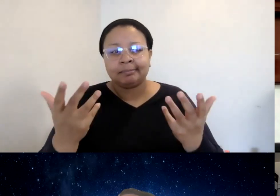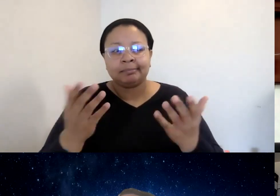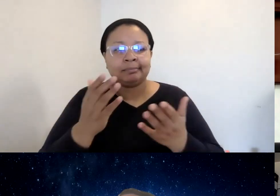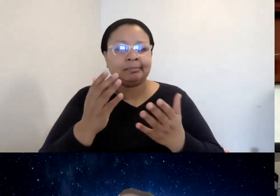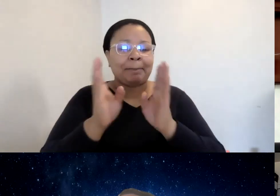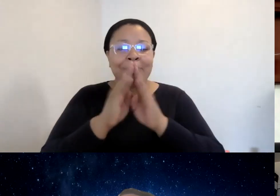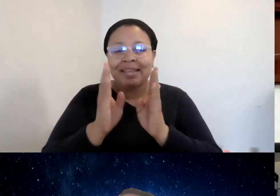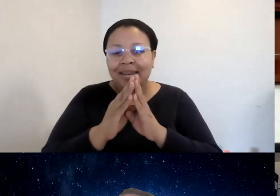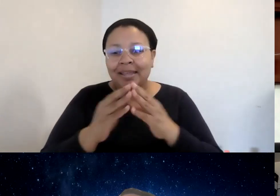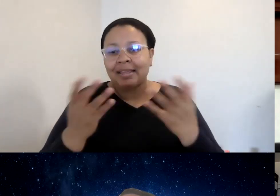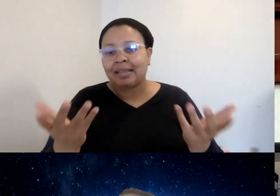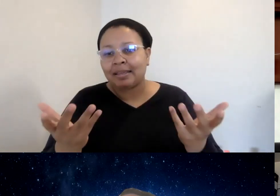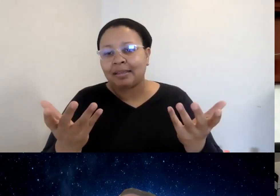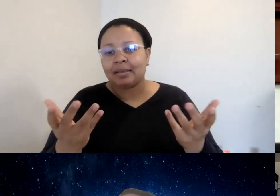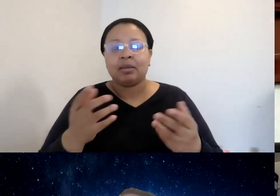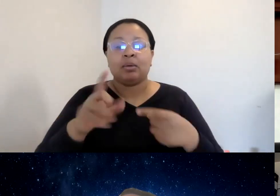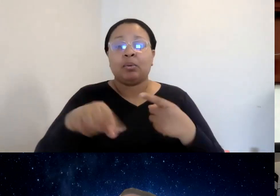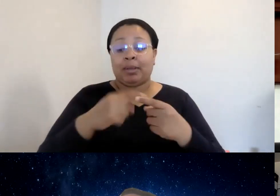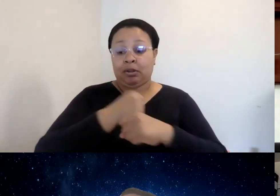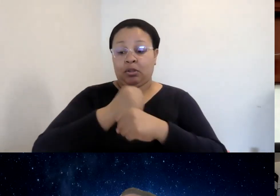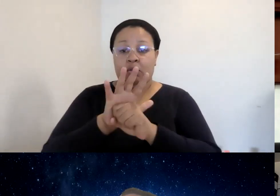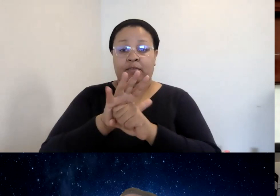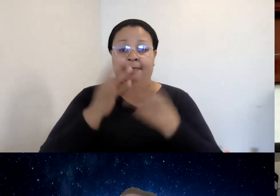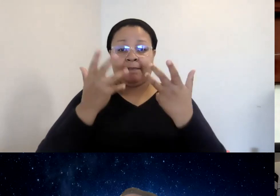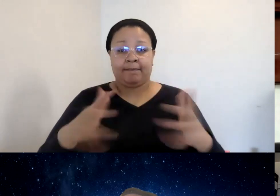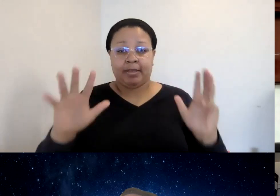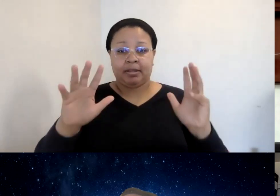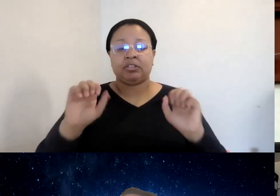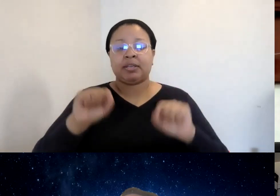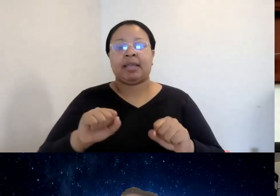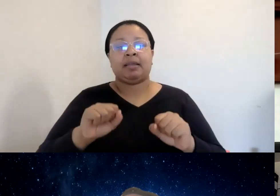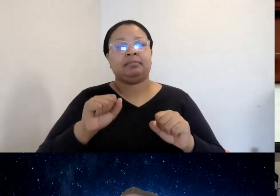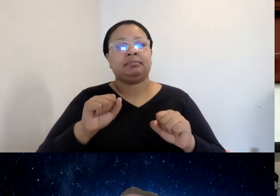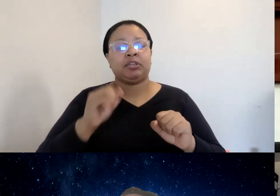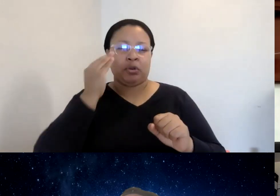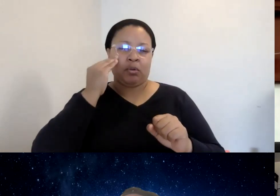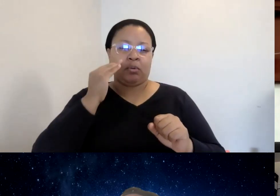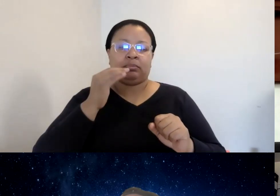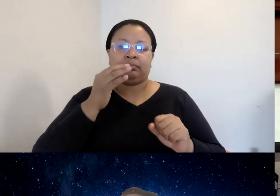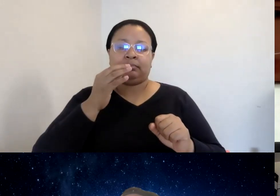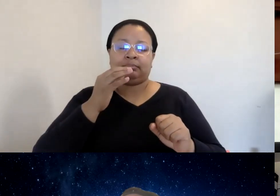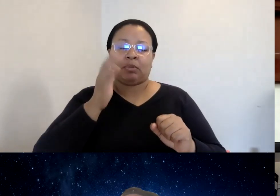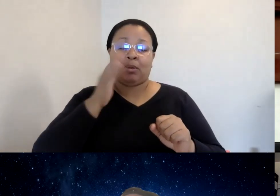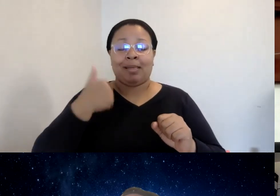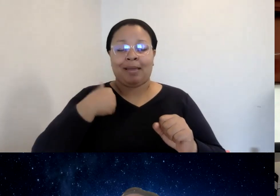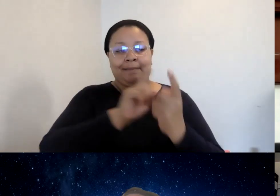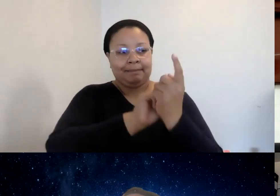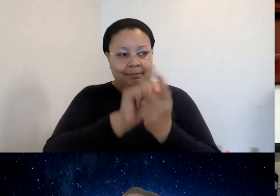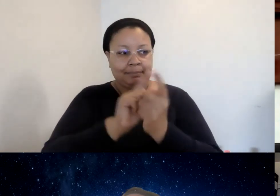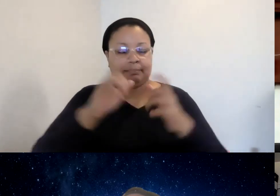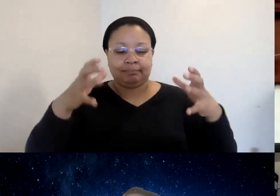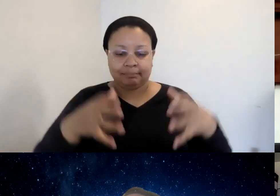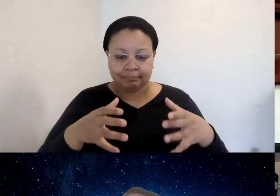meetings. Maybe when COVID is over and in-person meetings can happen again, you can bring